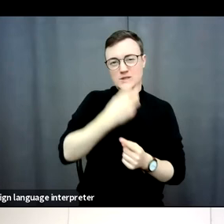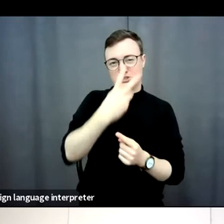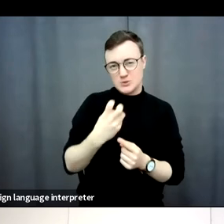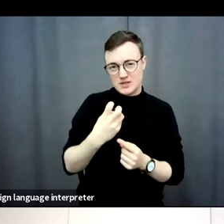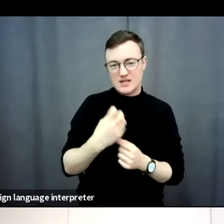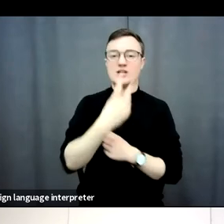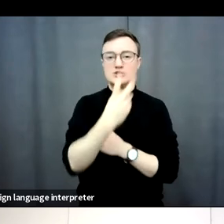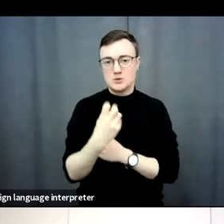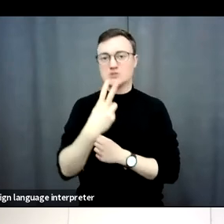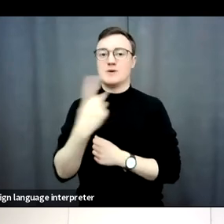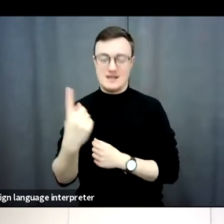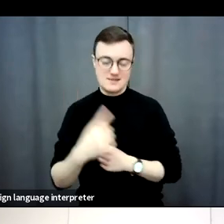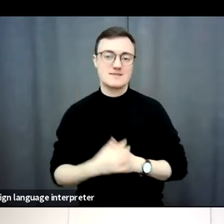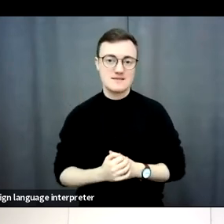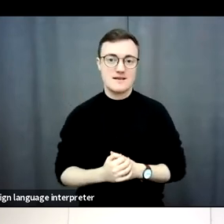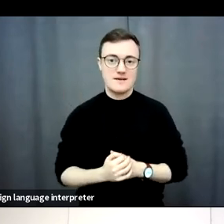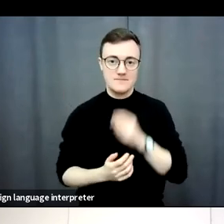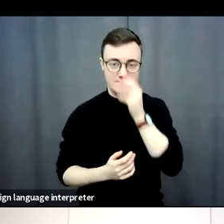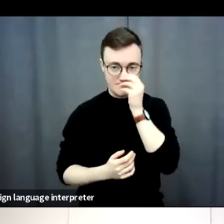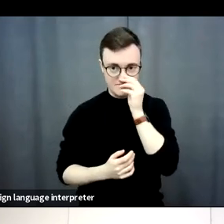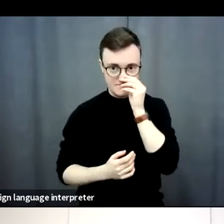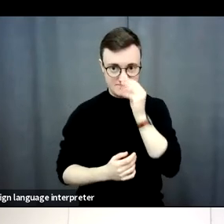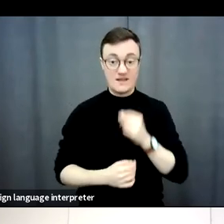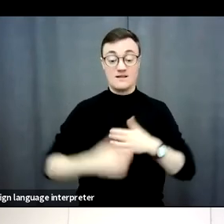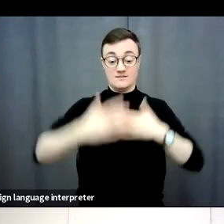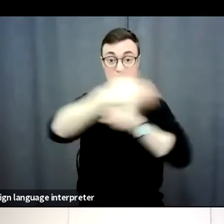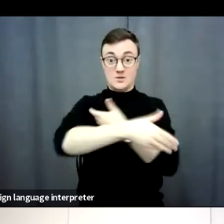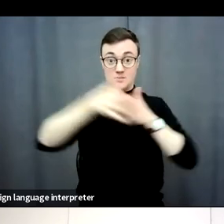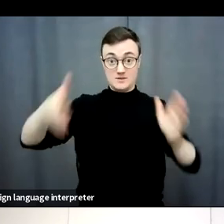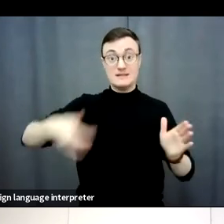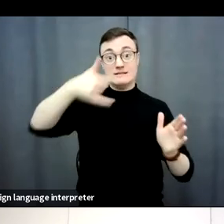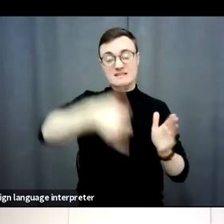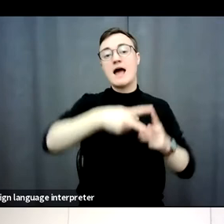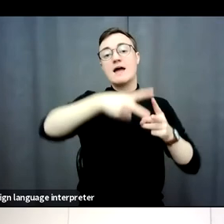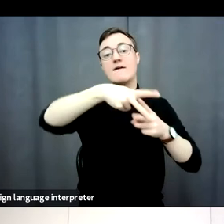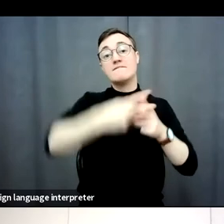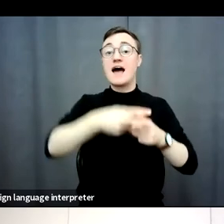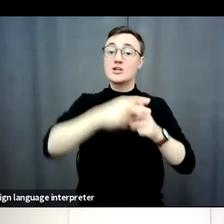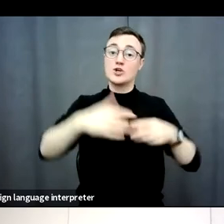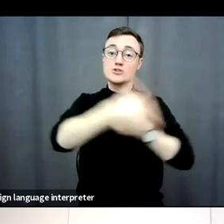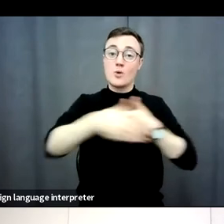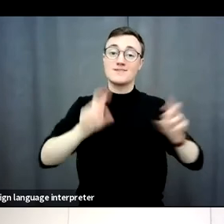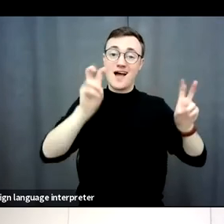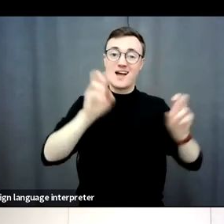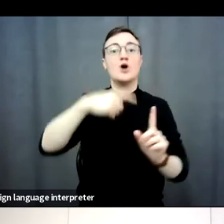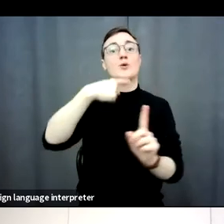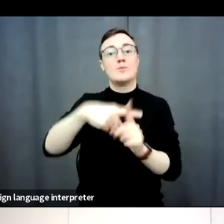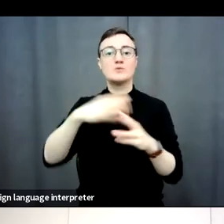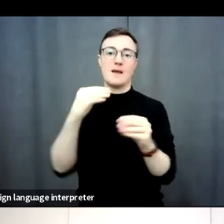Lego Braille Bricks is a combined toolbox and pedagogical concept. It's not a